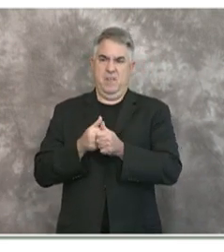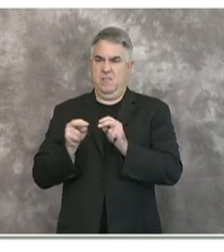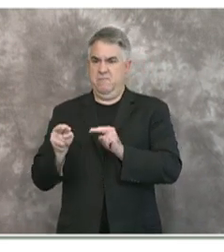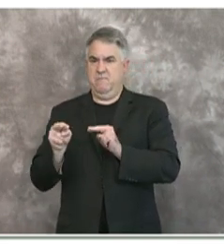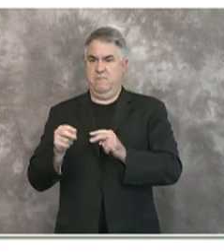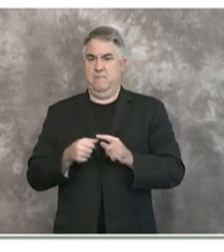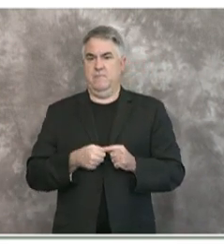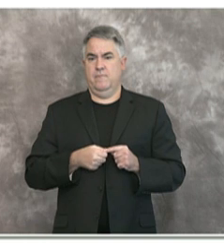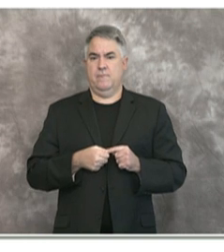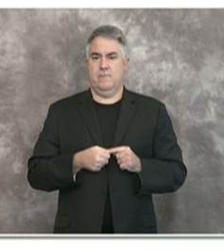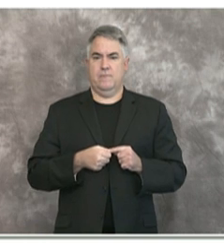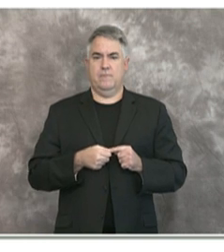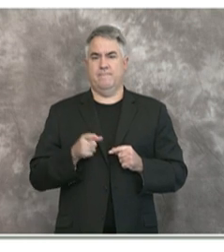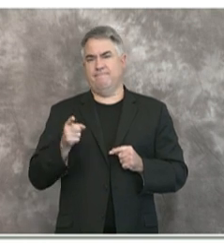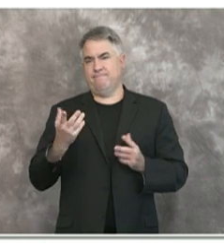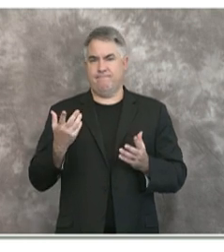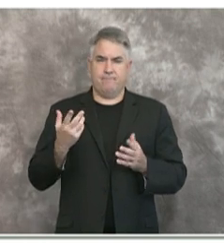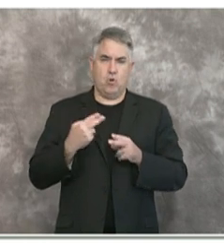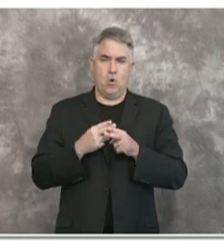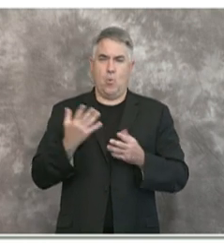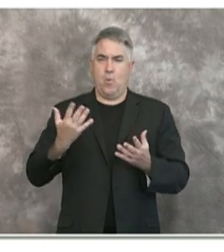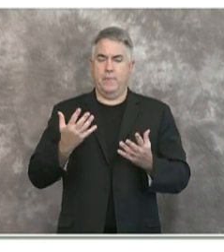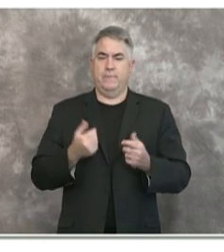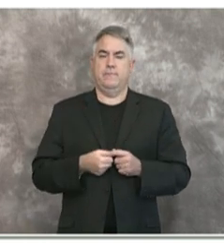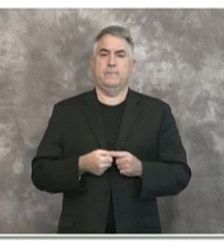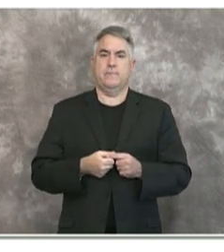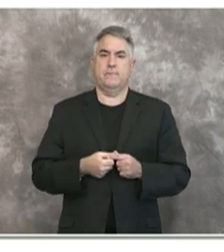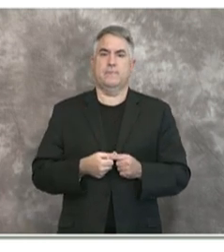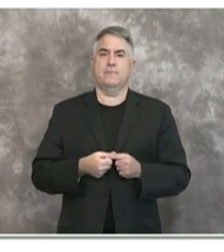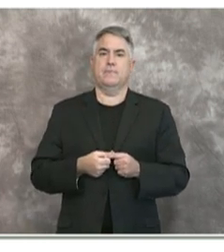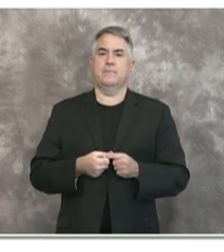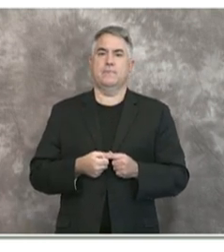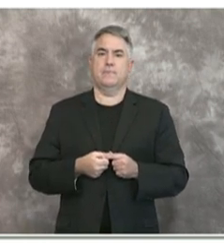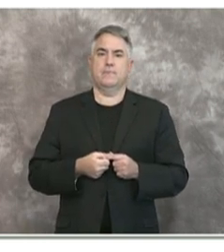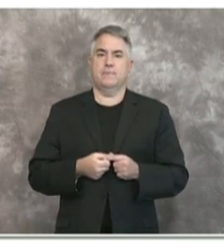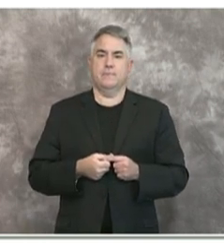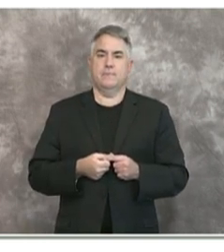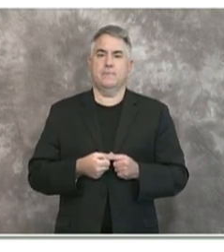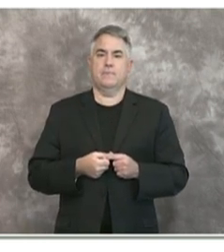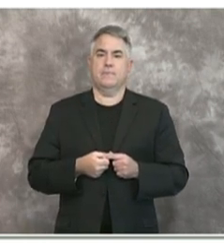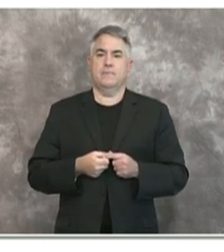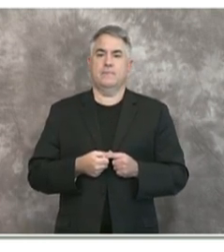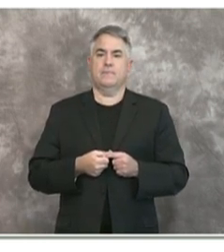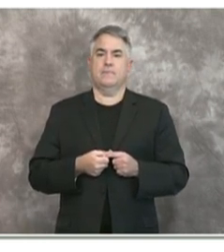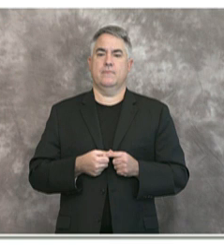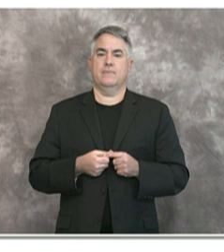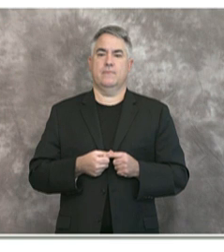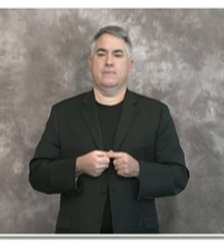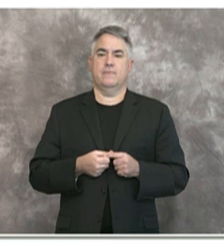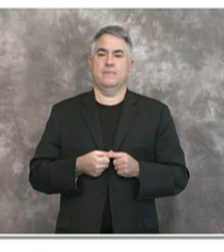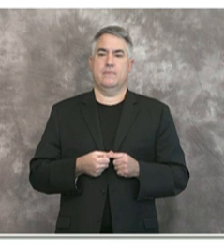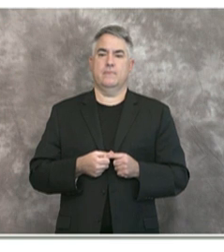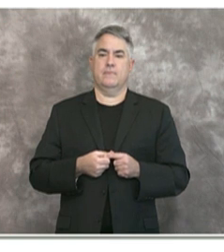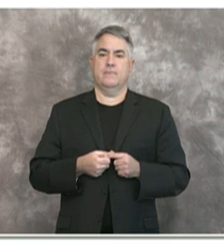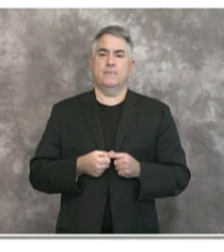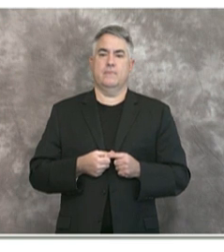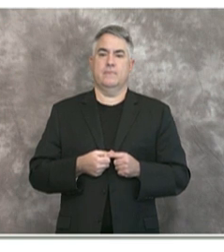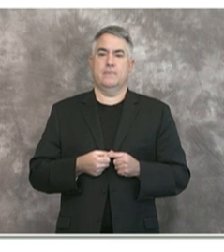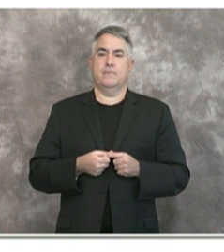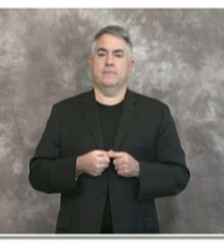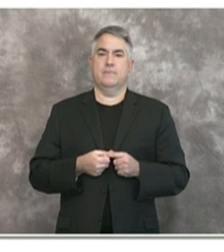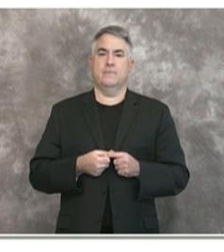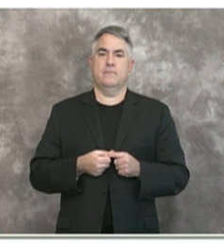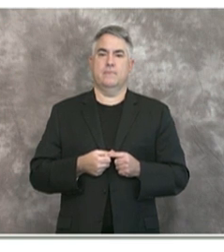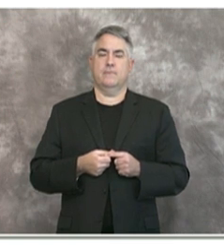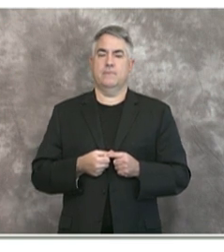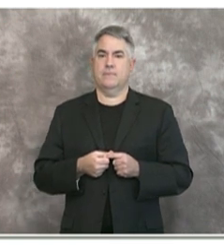curve, and as you can see on the slide here, it appears that we may have